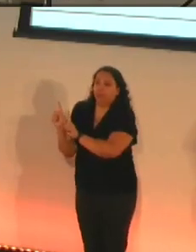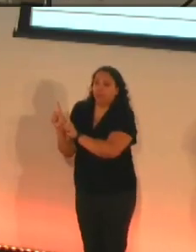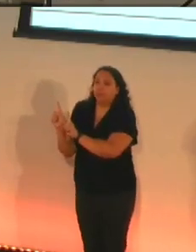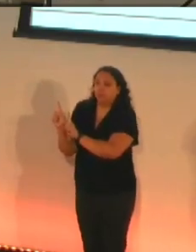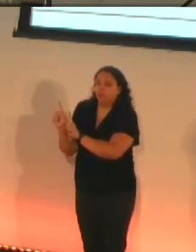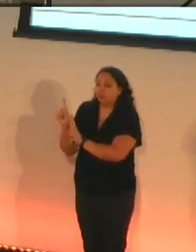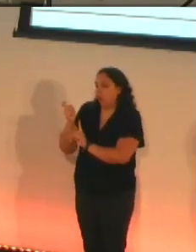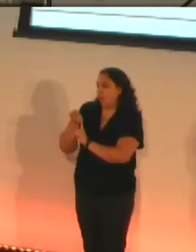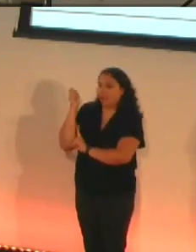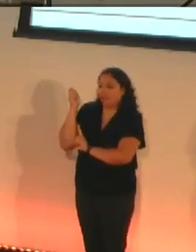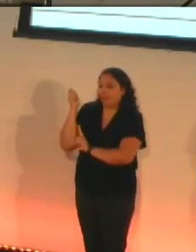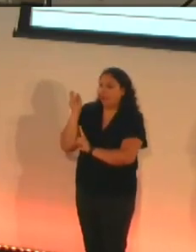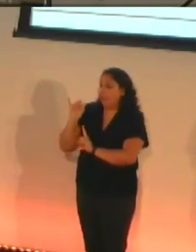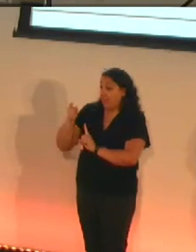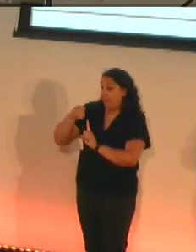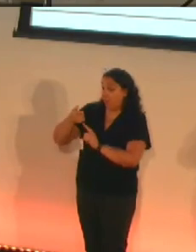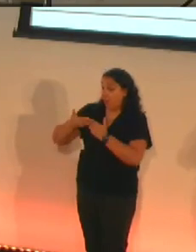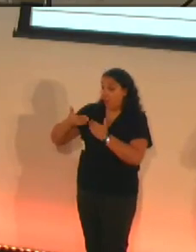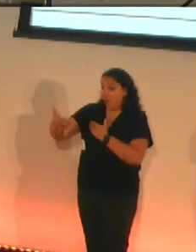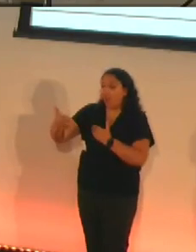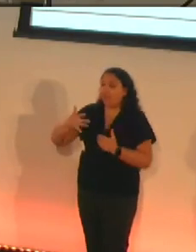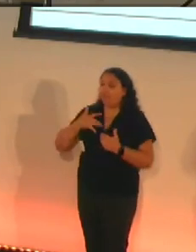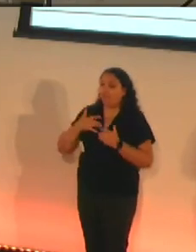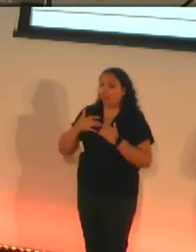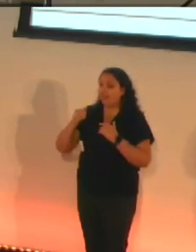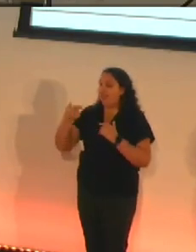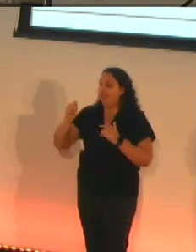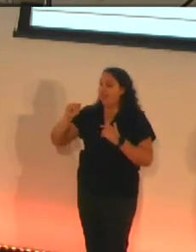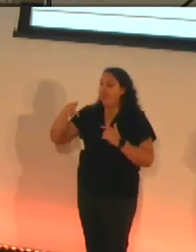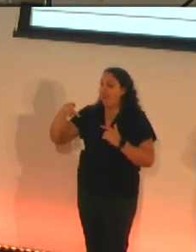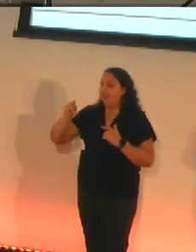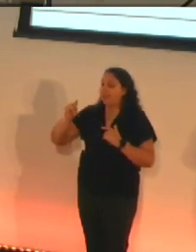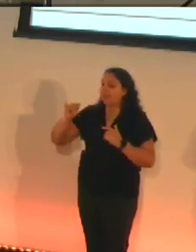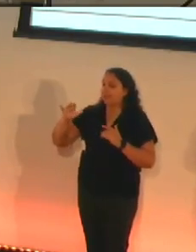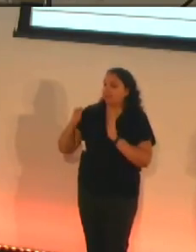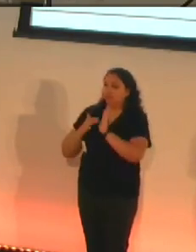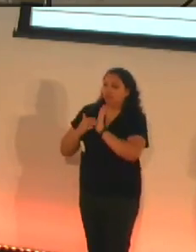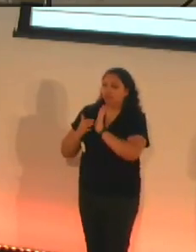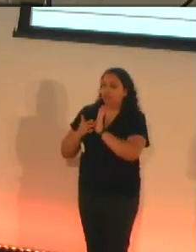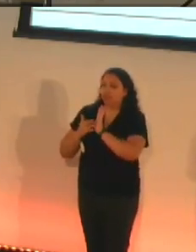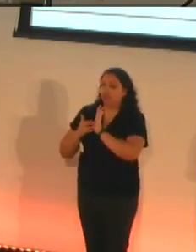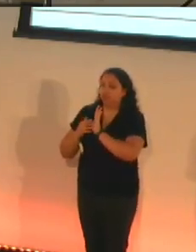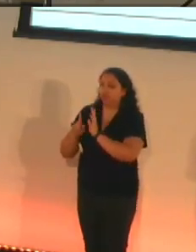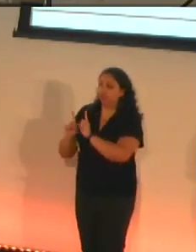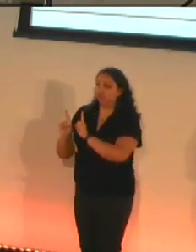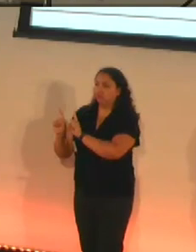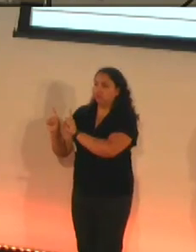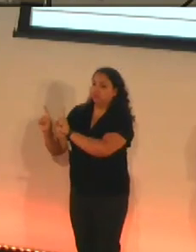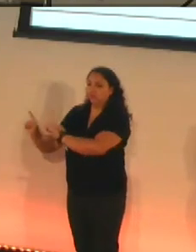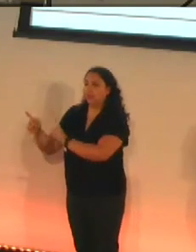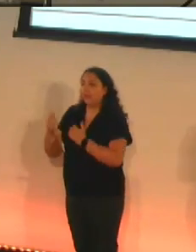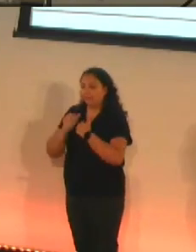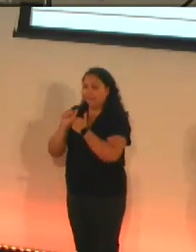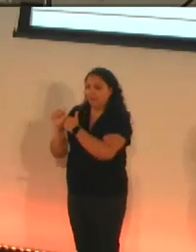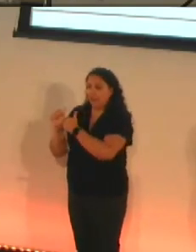guide. From that point on, they feel haptic feedback that lets them know that they're holding on to their guide and begin to follow the guide's movements. So if the